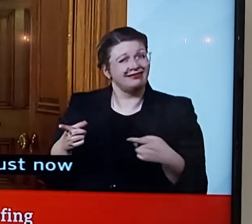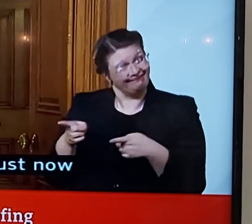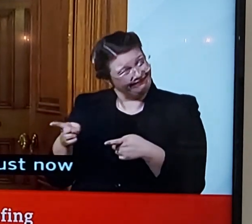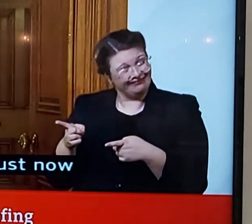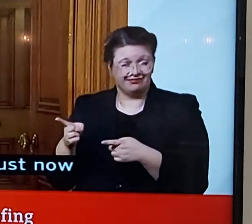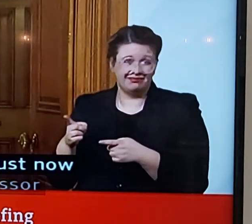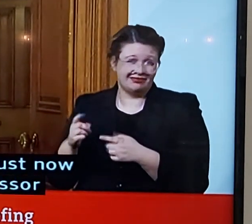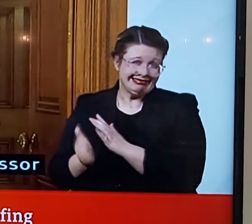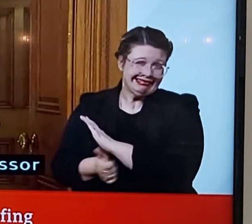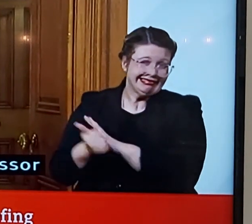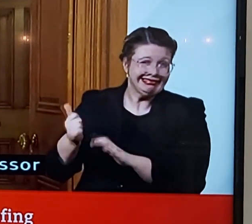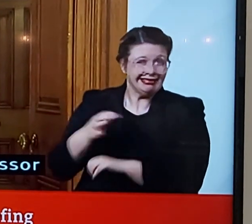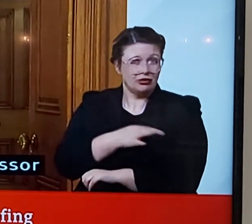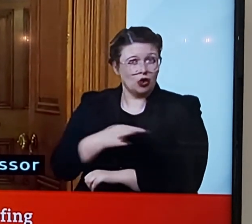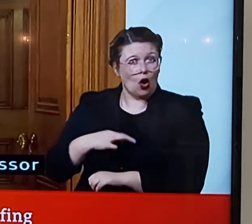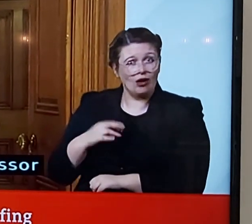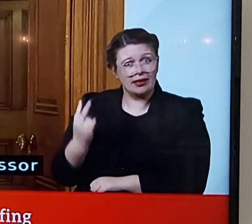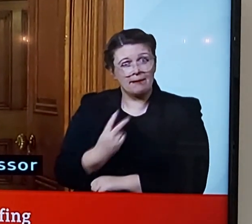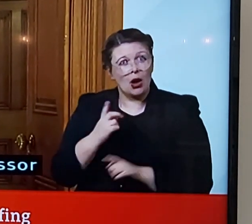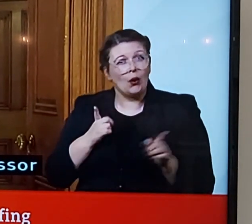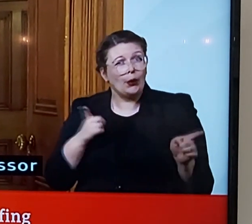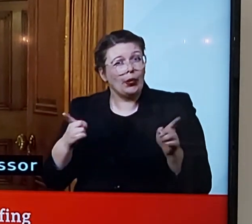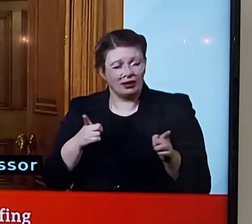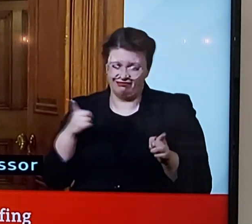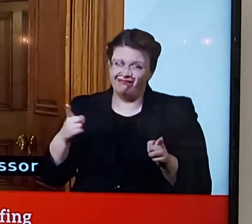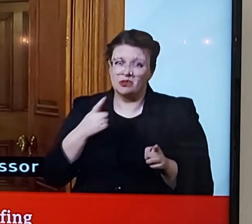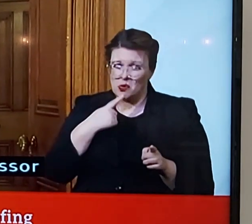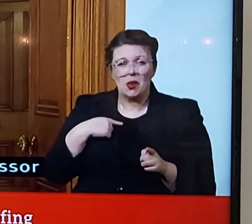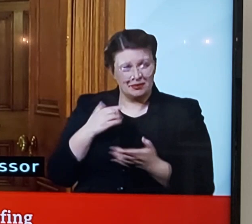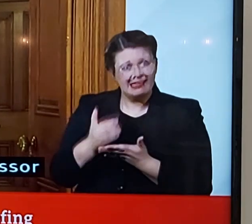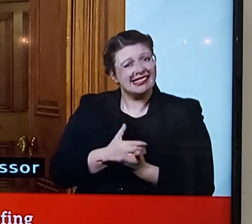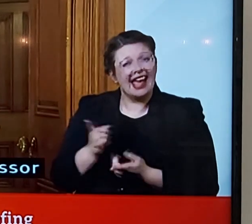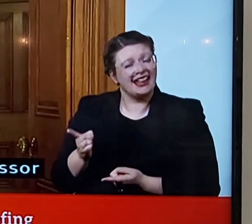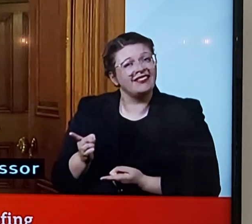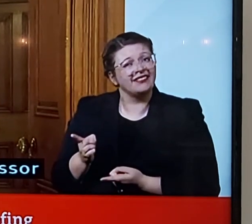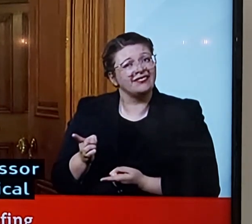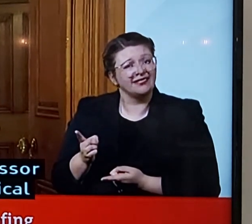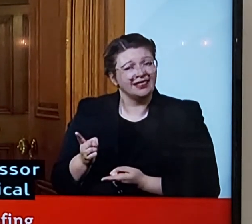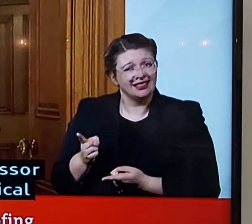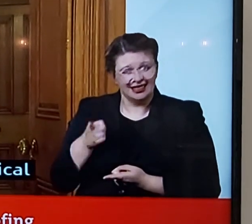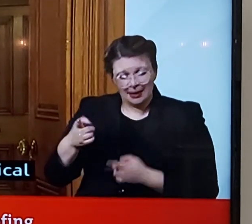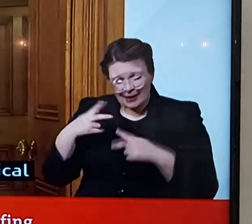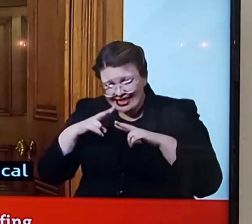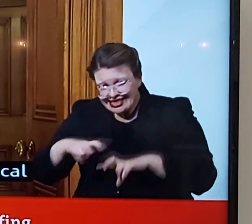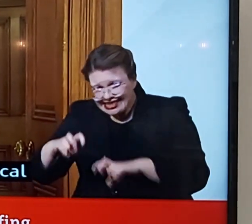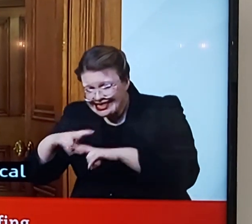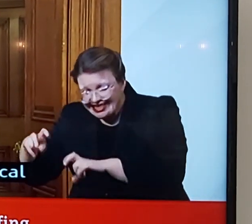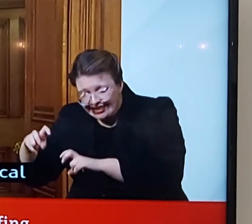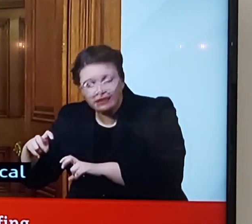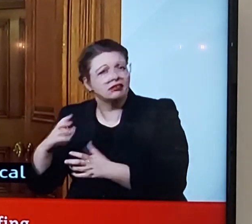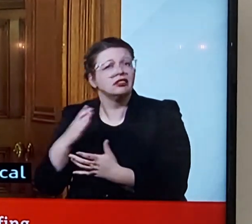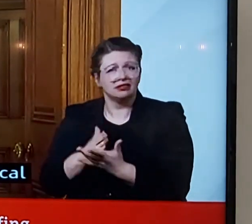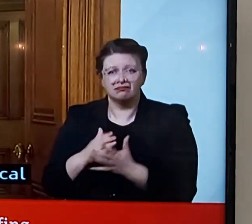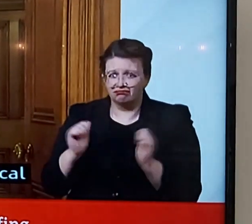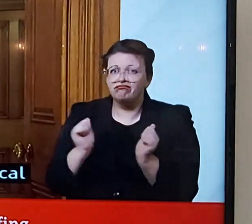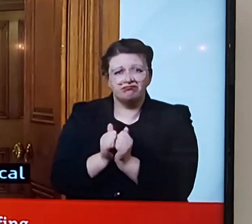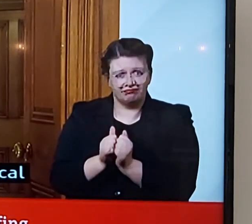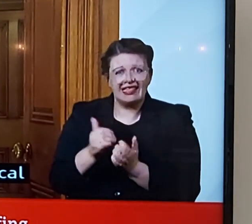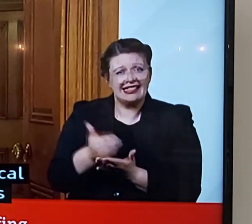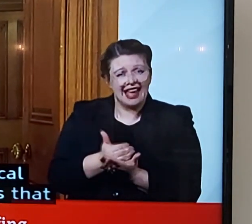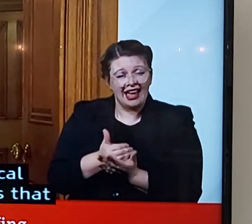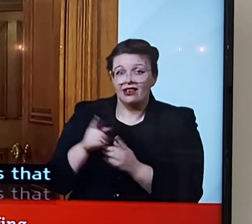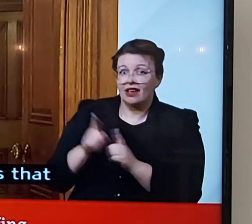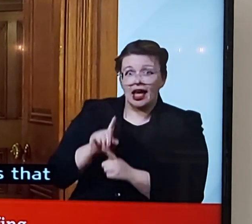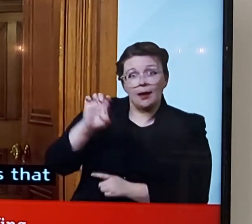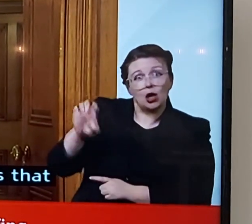medical professionals who view it as that these are safe and effective vaccines, and that's been confirmed today by the